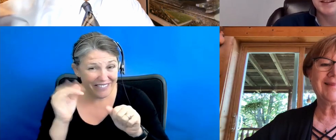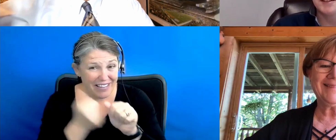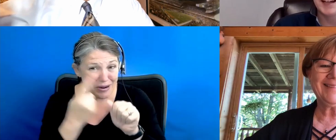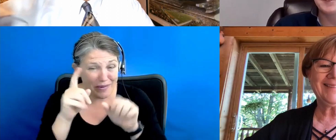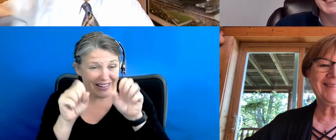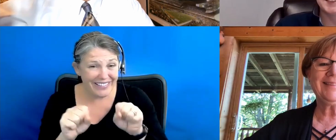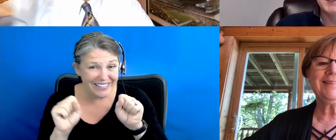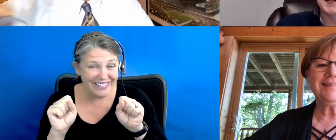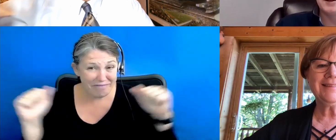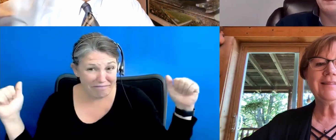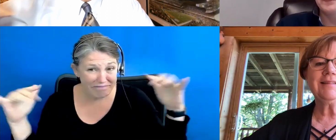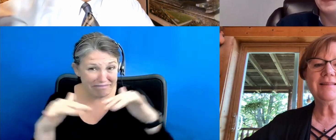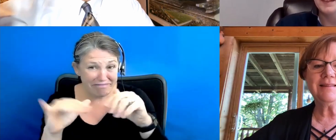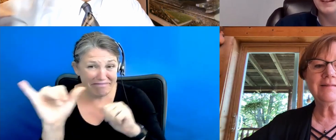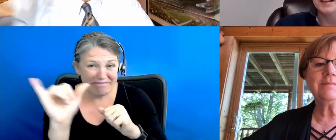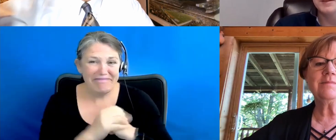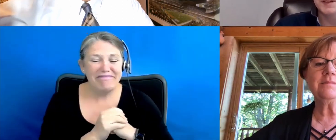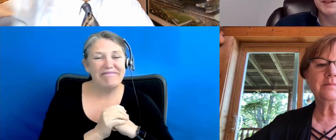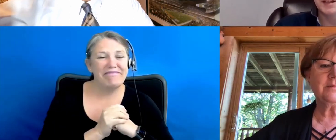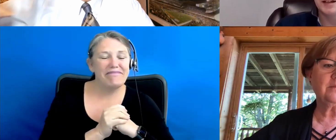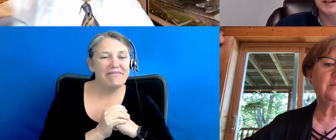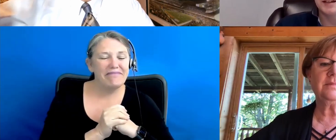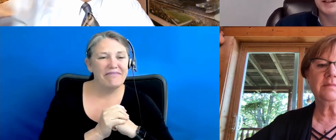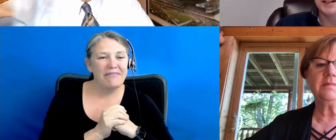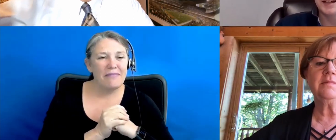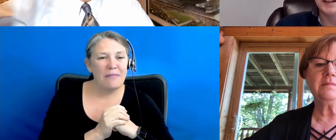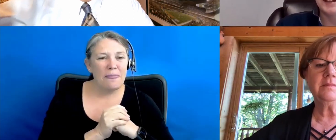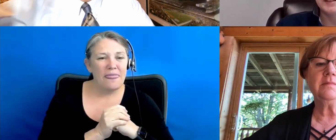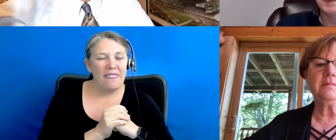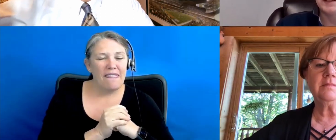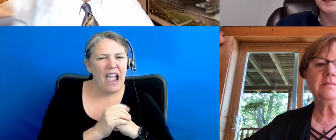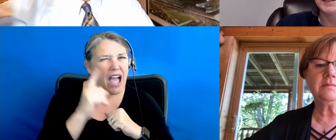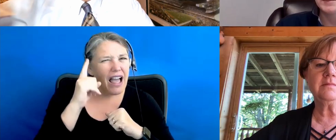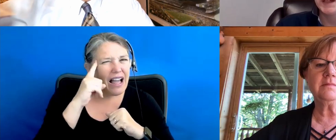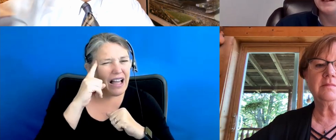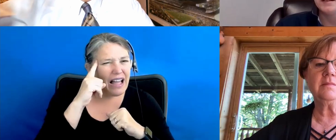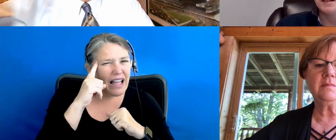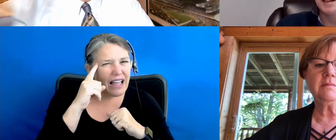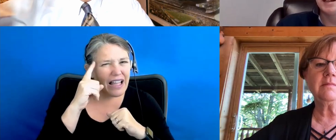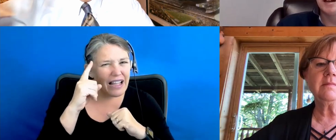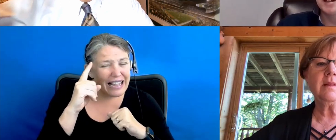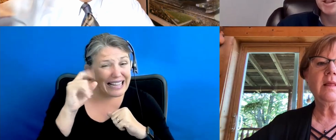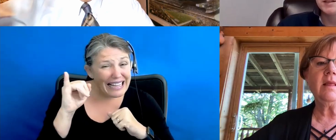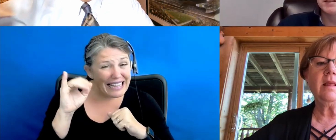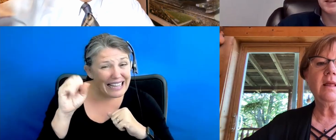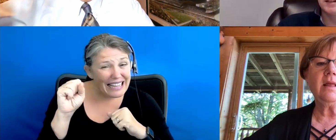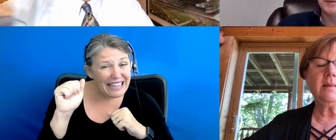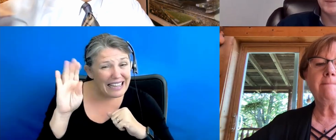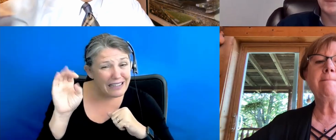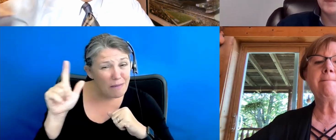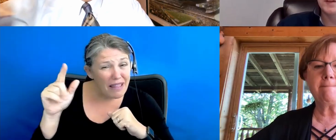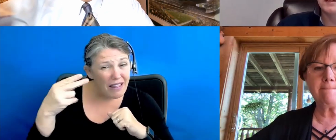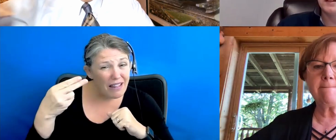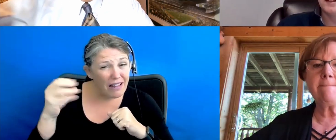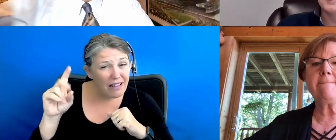could go to that one too. It's with, I think it's pronounced Isabel Hodges,